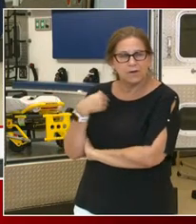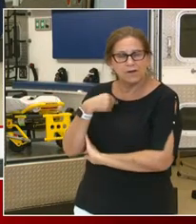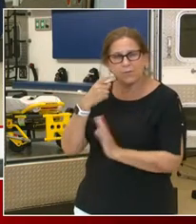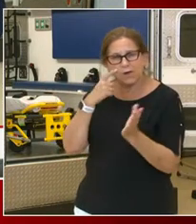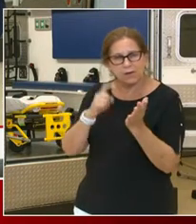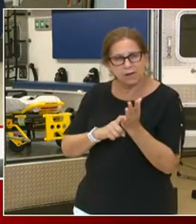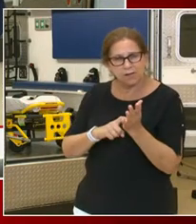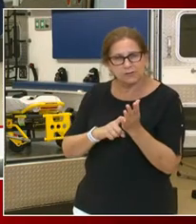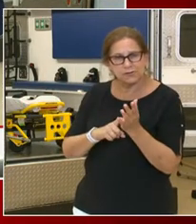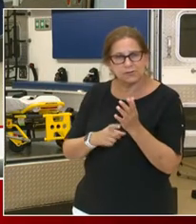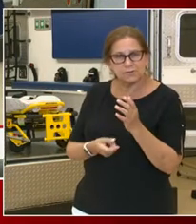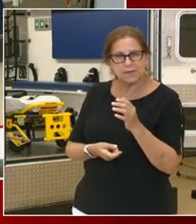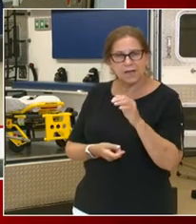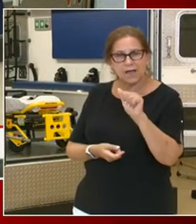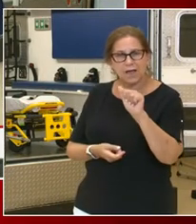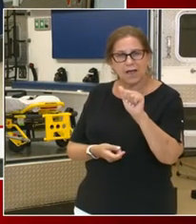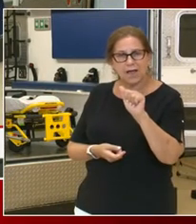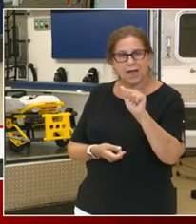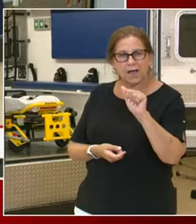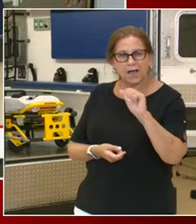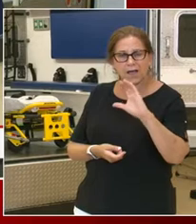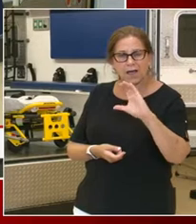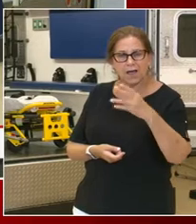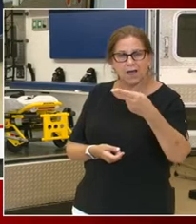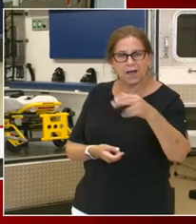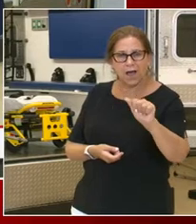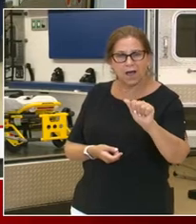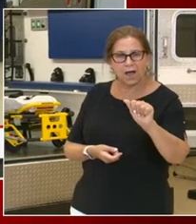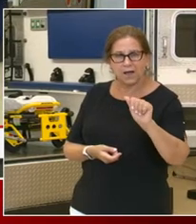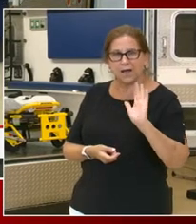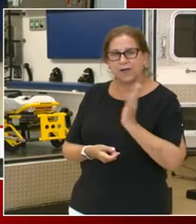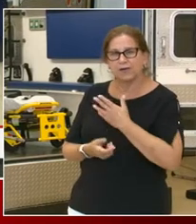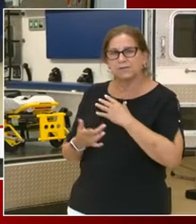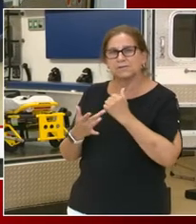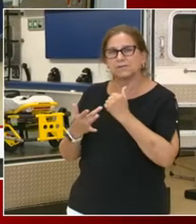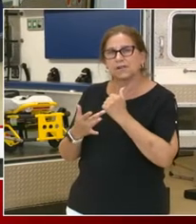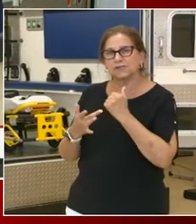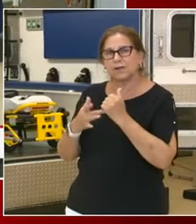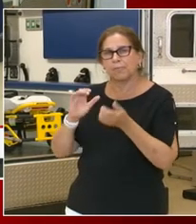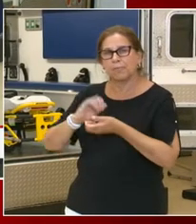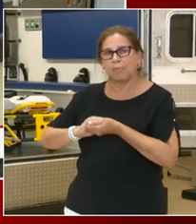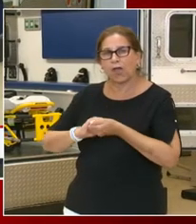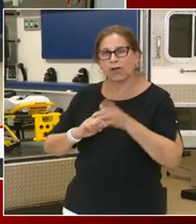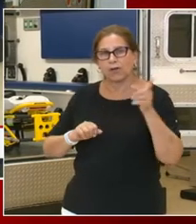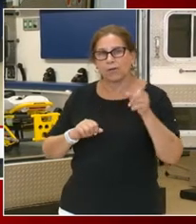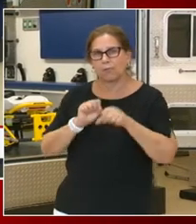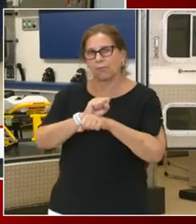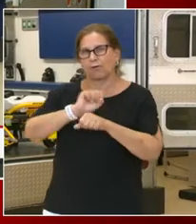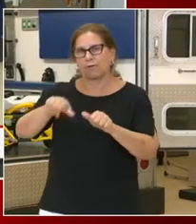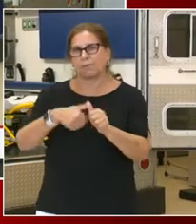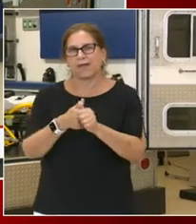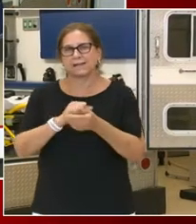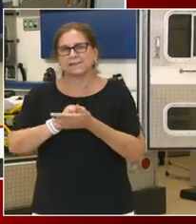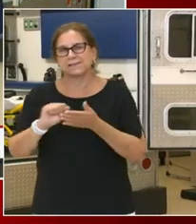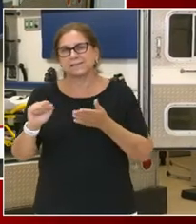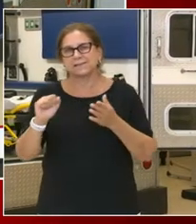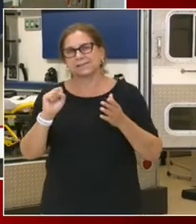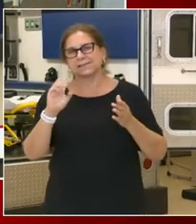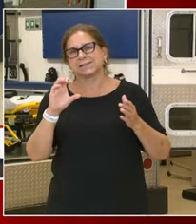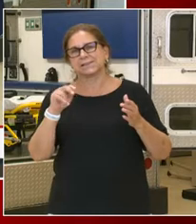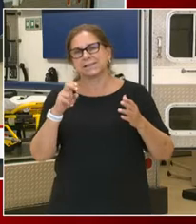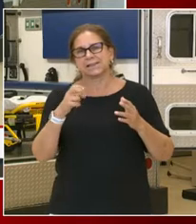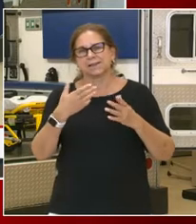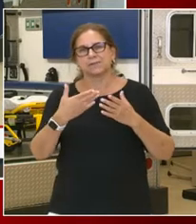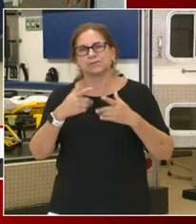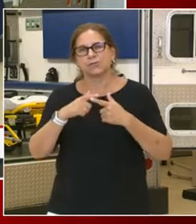mayor has announced another historic investment and a 3.6 increase to the U.S. UPSFF. And so